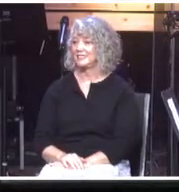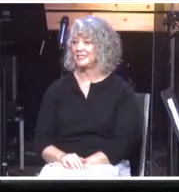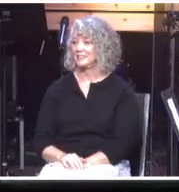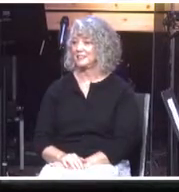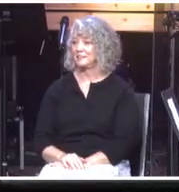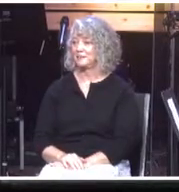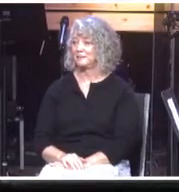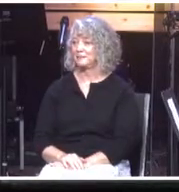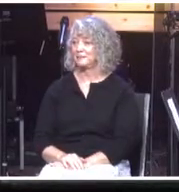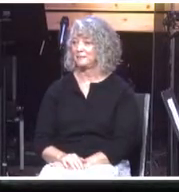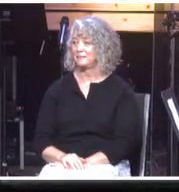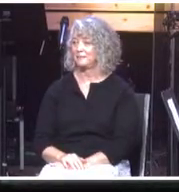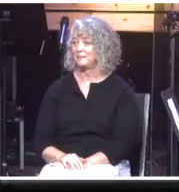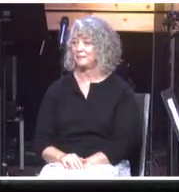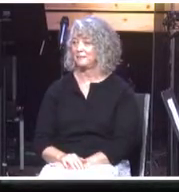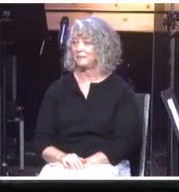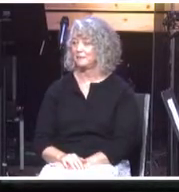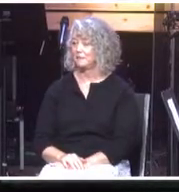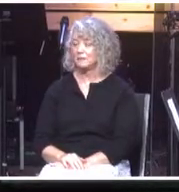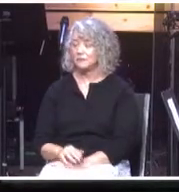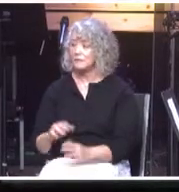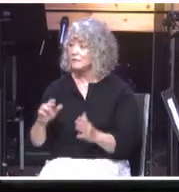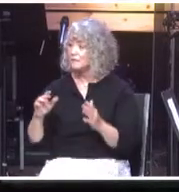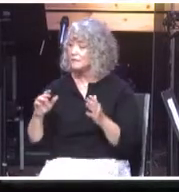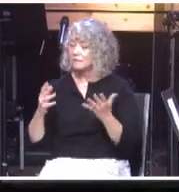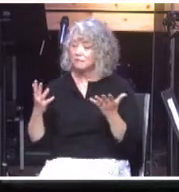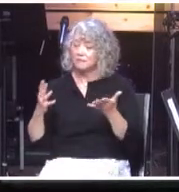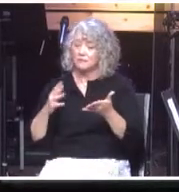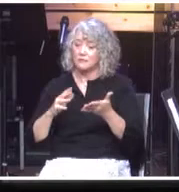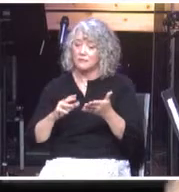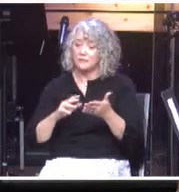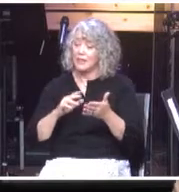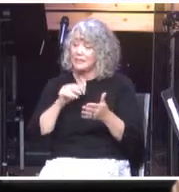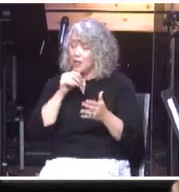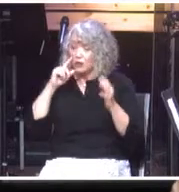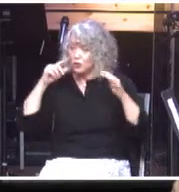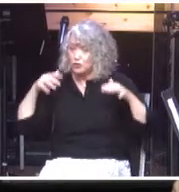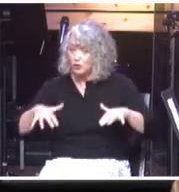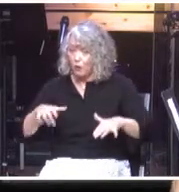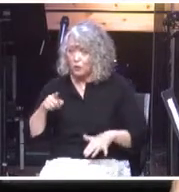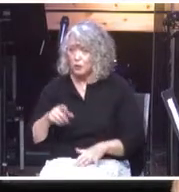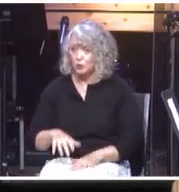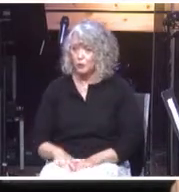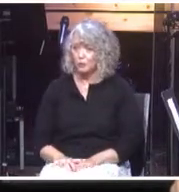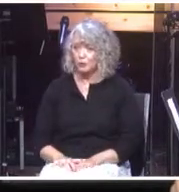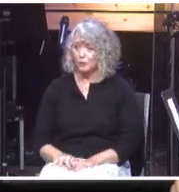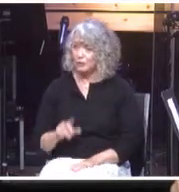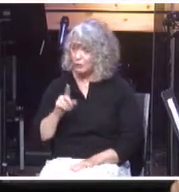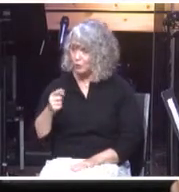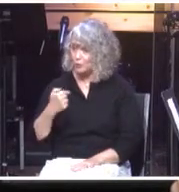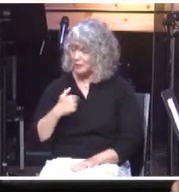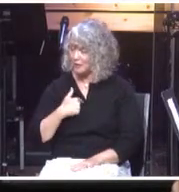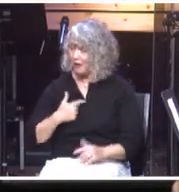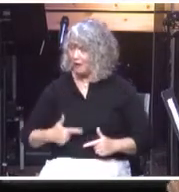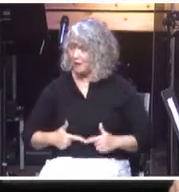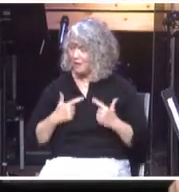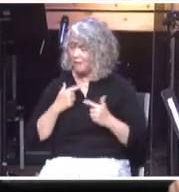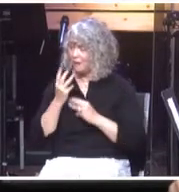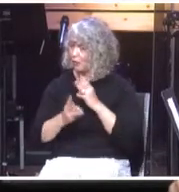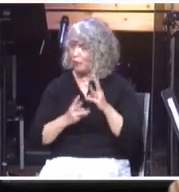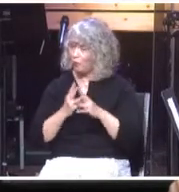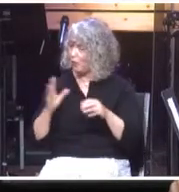I mean, I'm not giving you anything shocking. I tell you that you and I are living in a dangerous world.